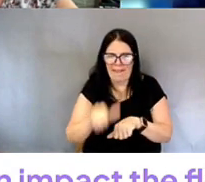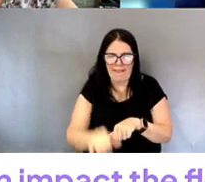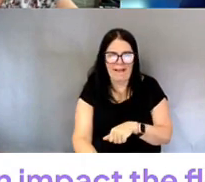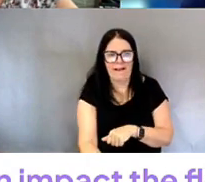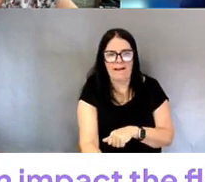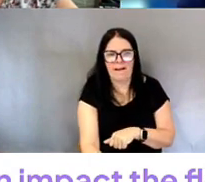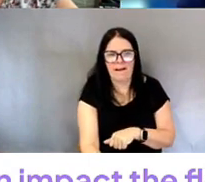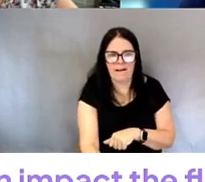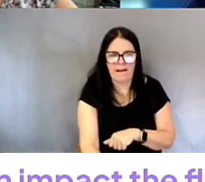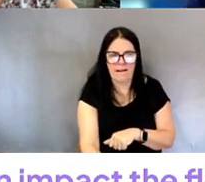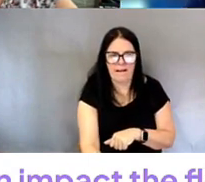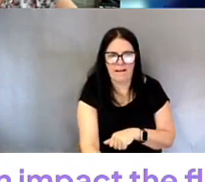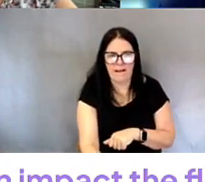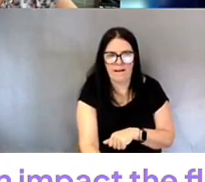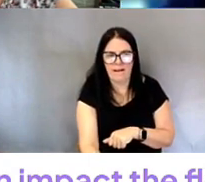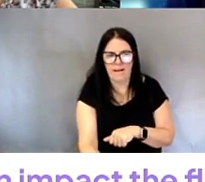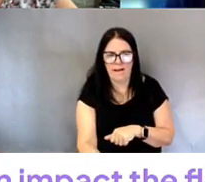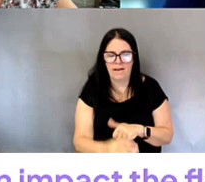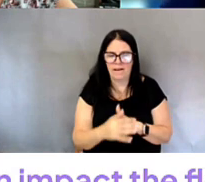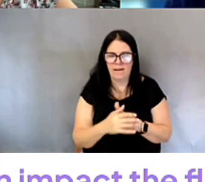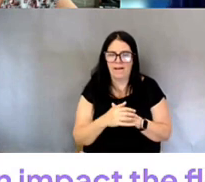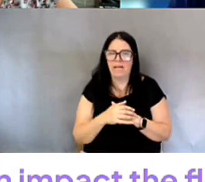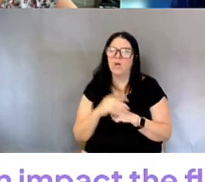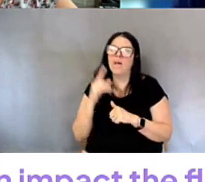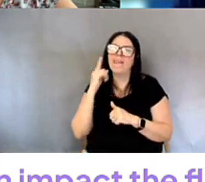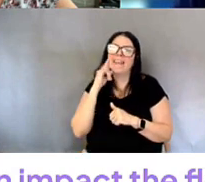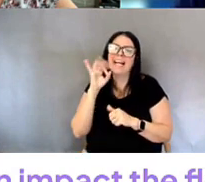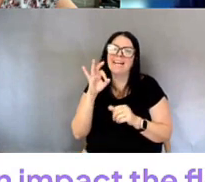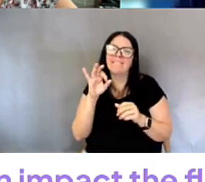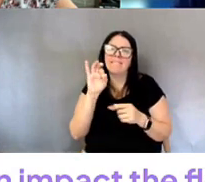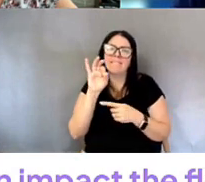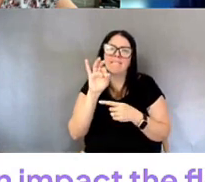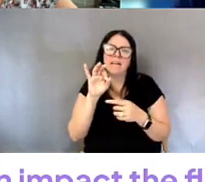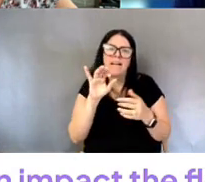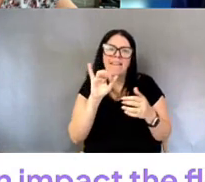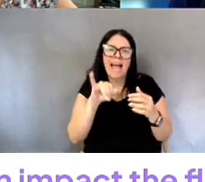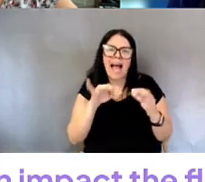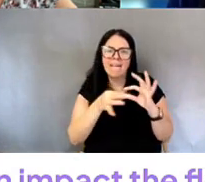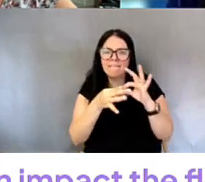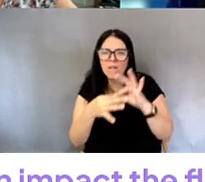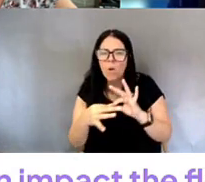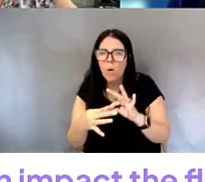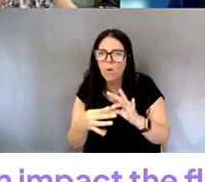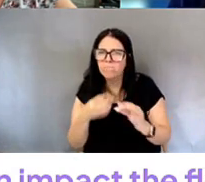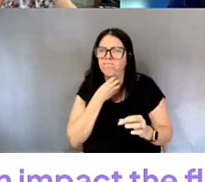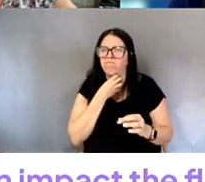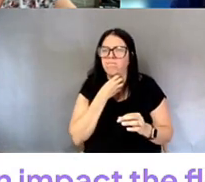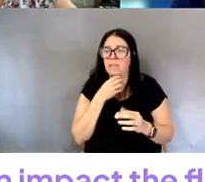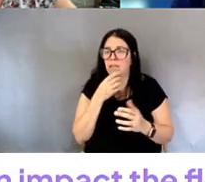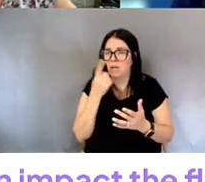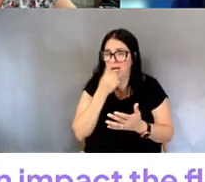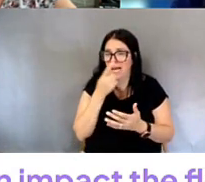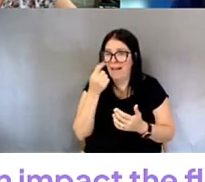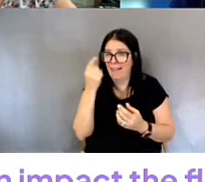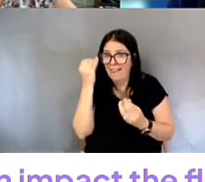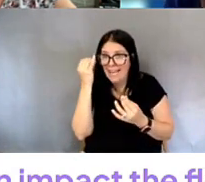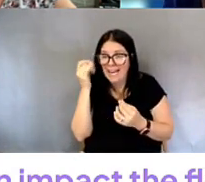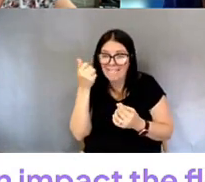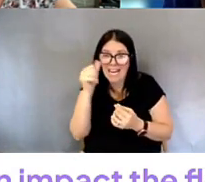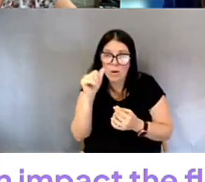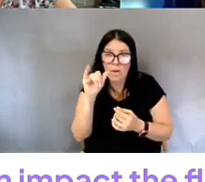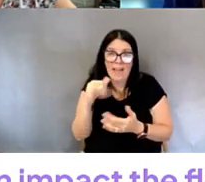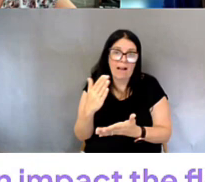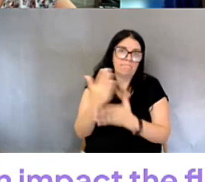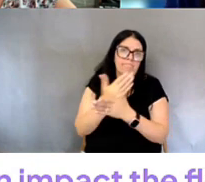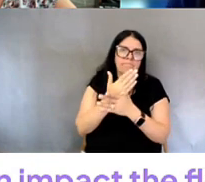Think of bottlenecks to flow. And what is a bottleneck really? Something or someone that slows or halts flow, movement,